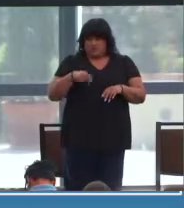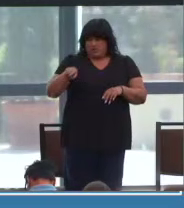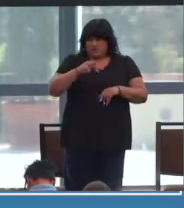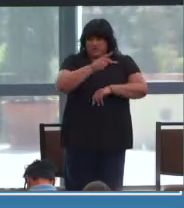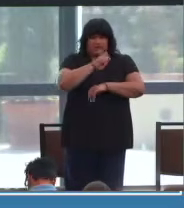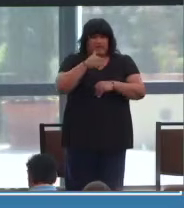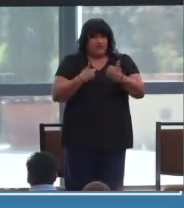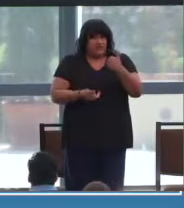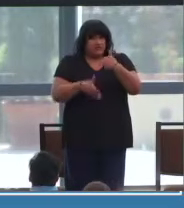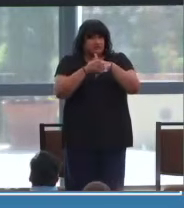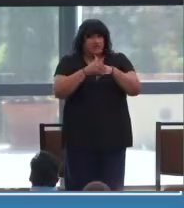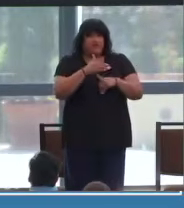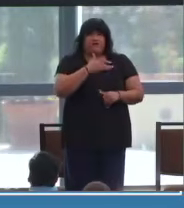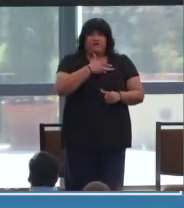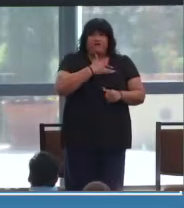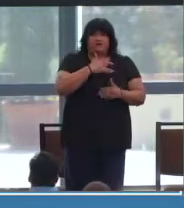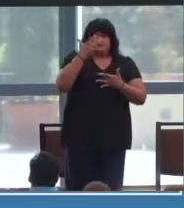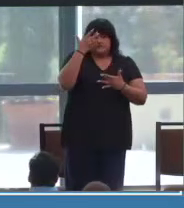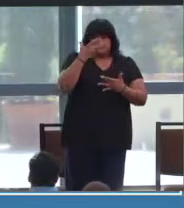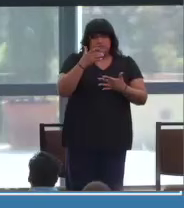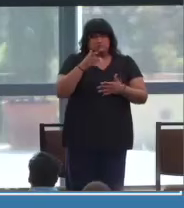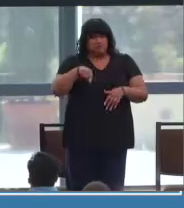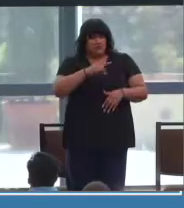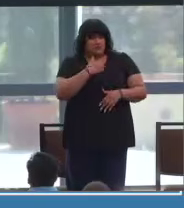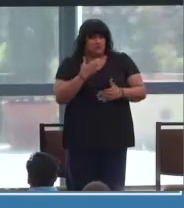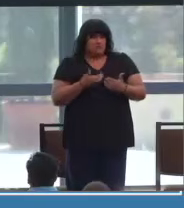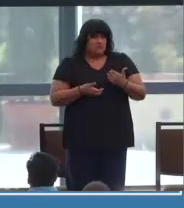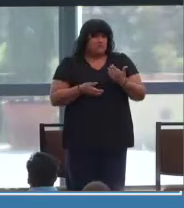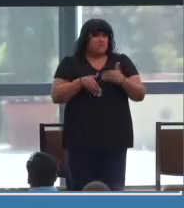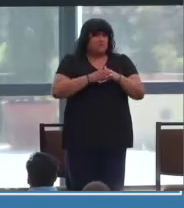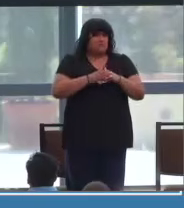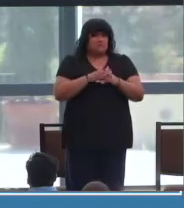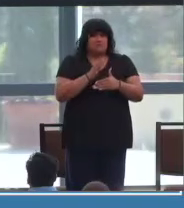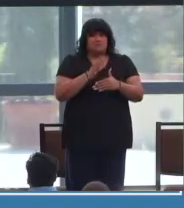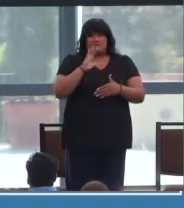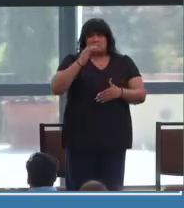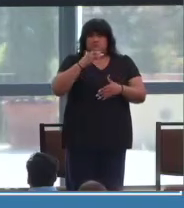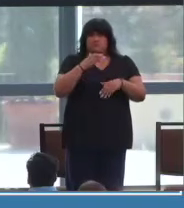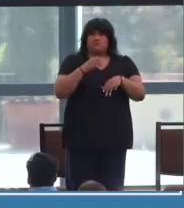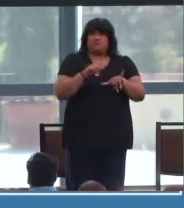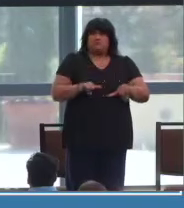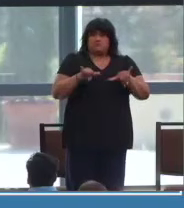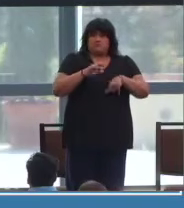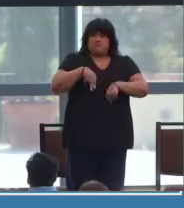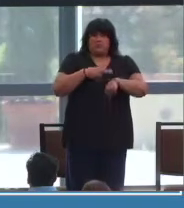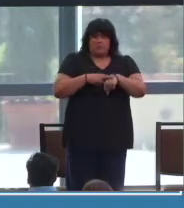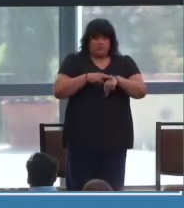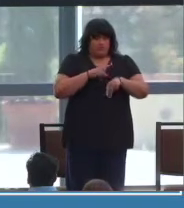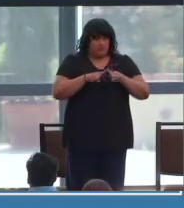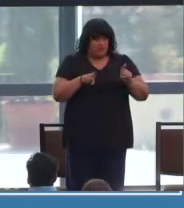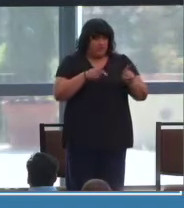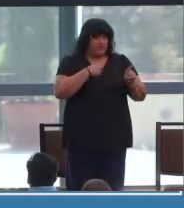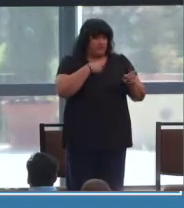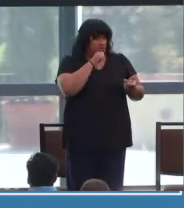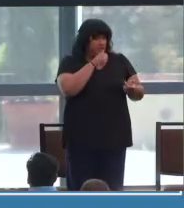heart disease, and the risk seemed to be about normal. And actually, maybe even there was a little bit of a decreased risk of heart disease in patients